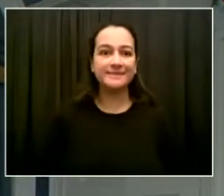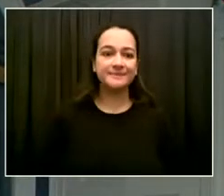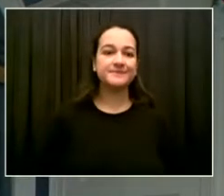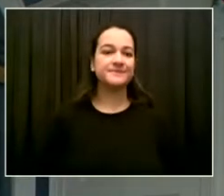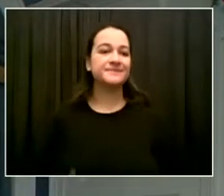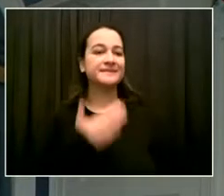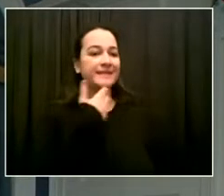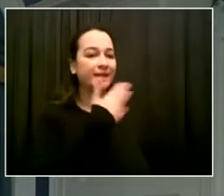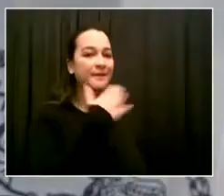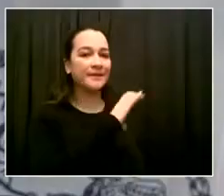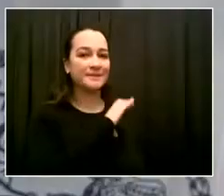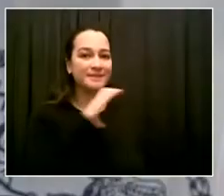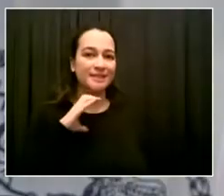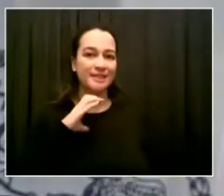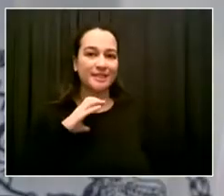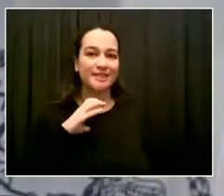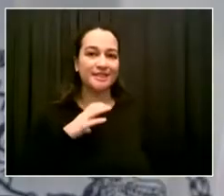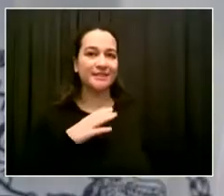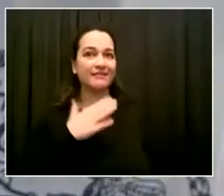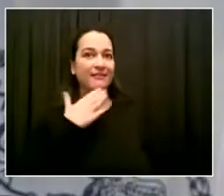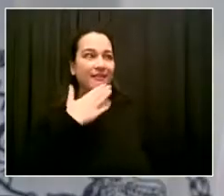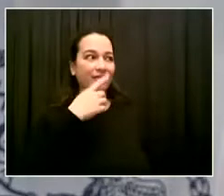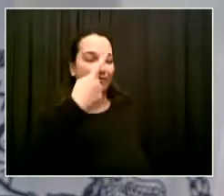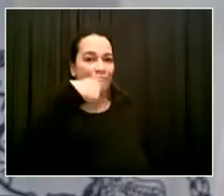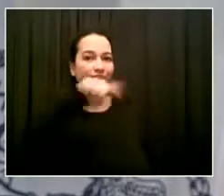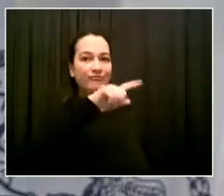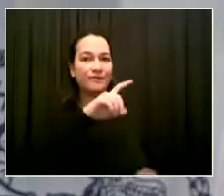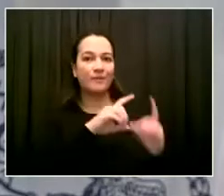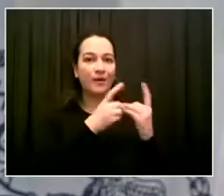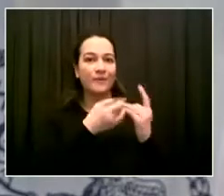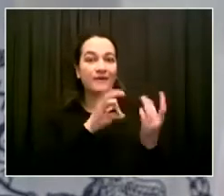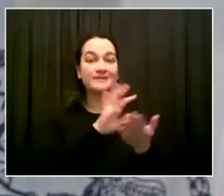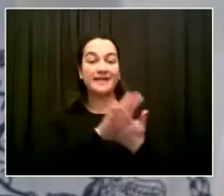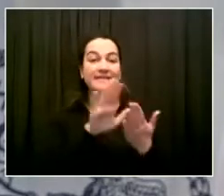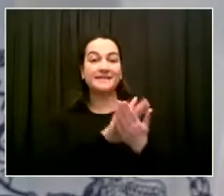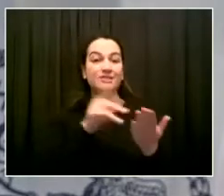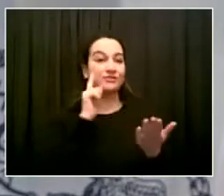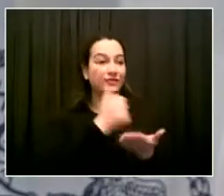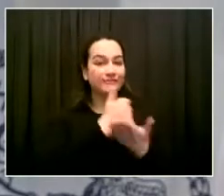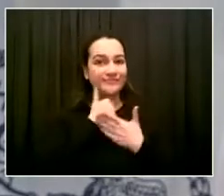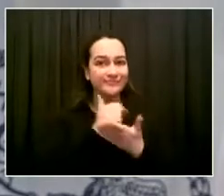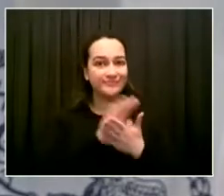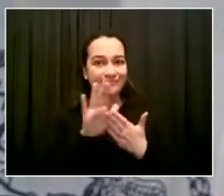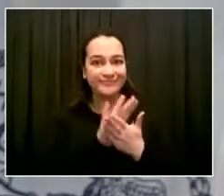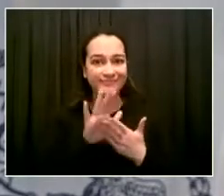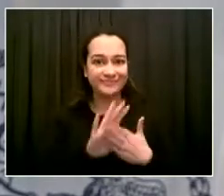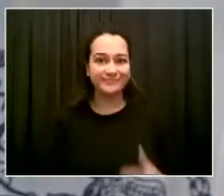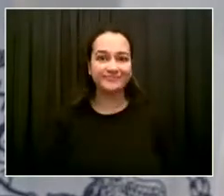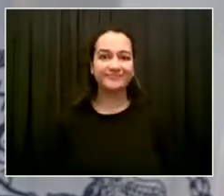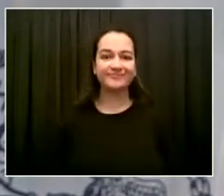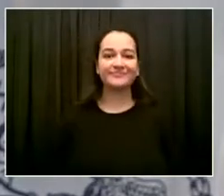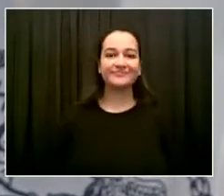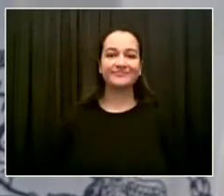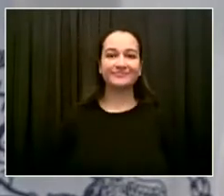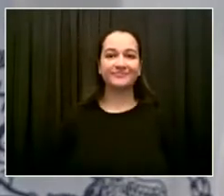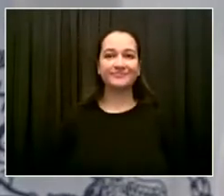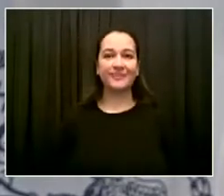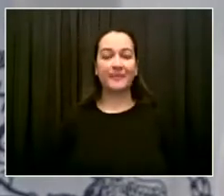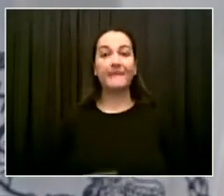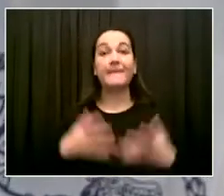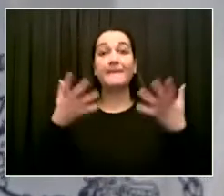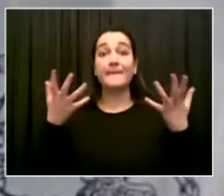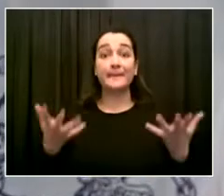Department. You guys are doing a great job, as always. Thank you for your leadership. Now, I mentioned we heard a lot of voices calling